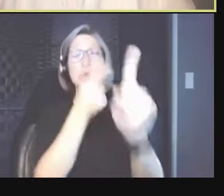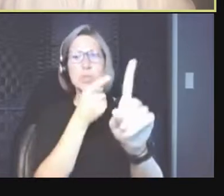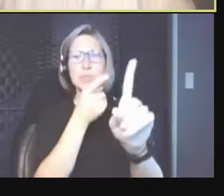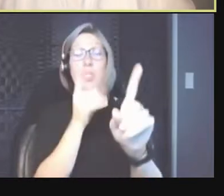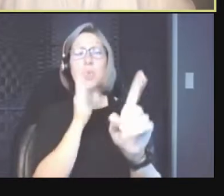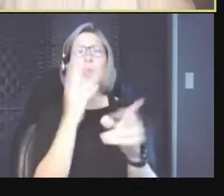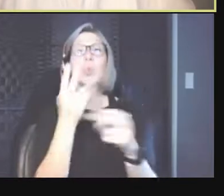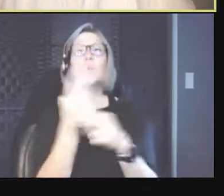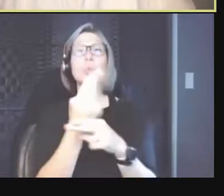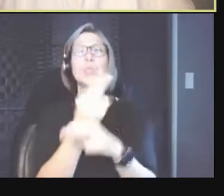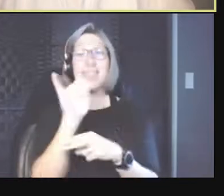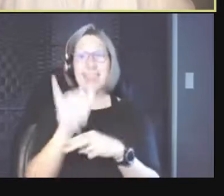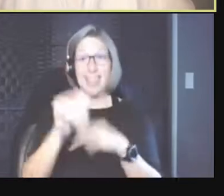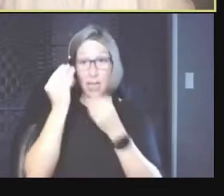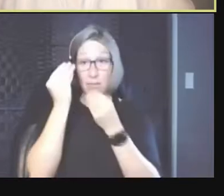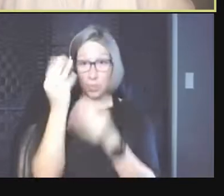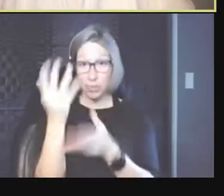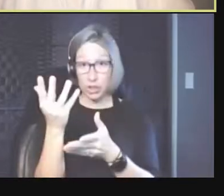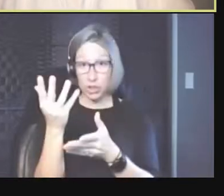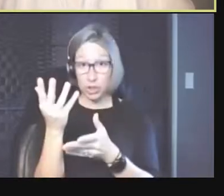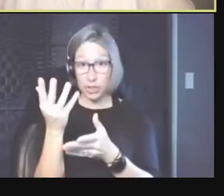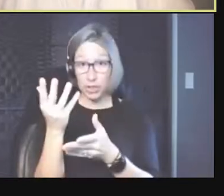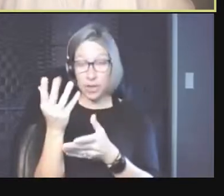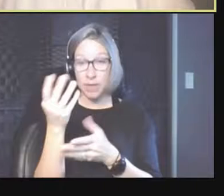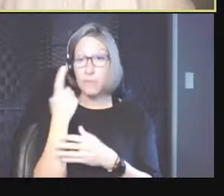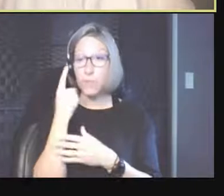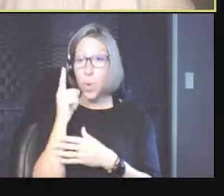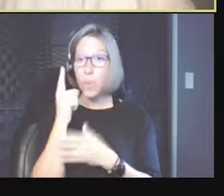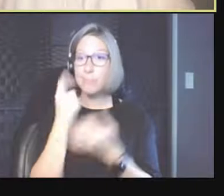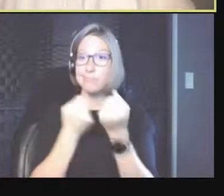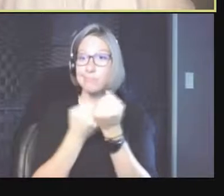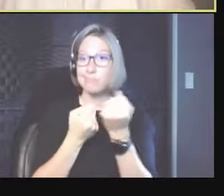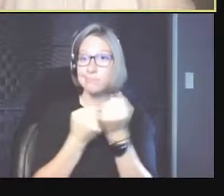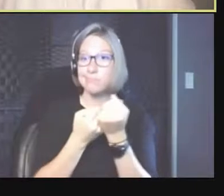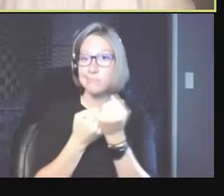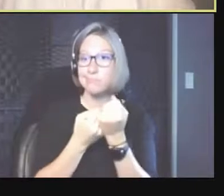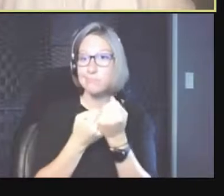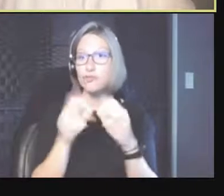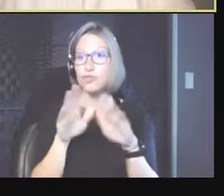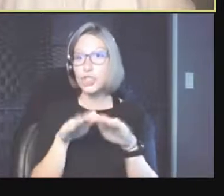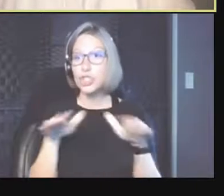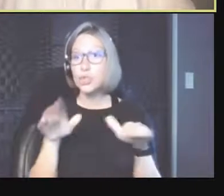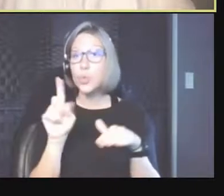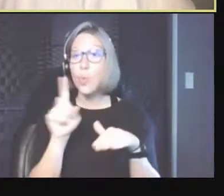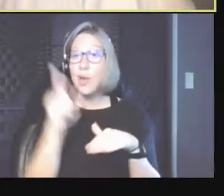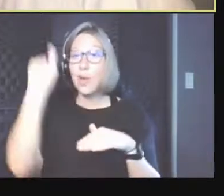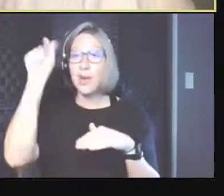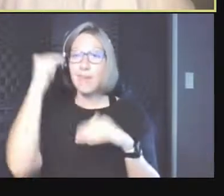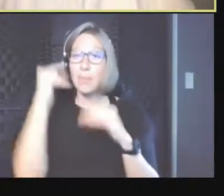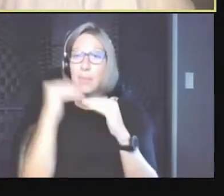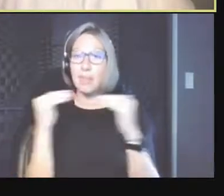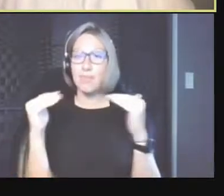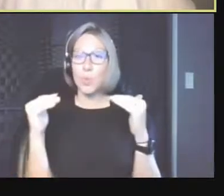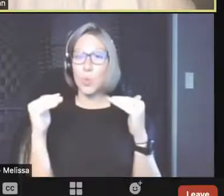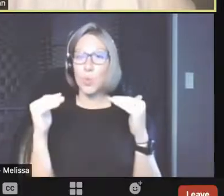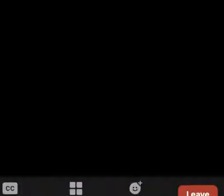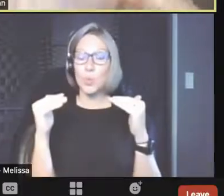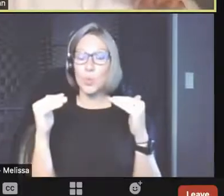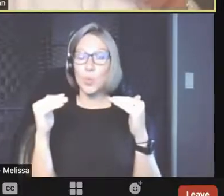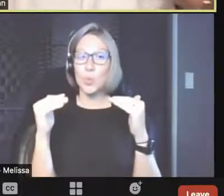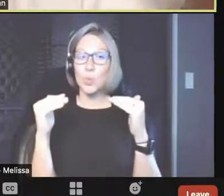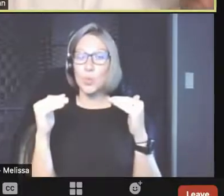using that information to advocate for children at the government level, to try to say, we do know,